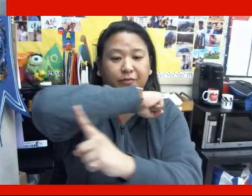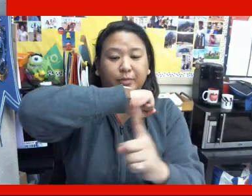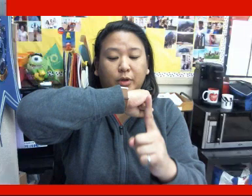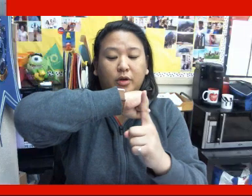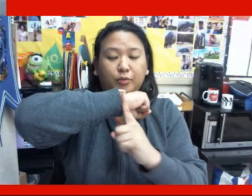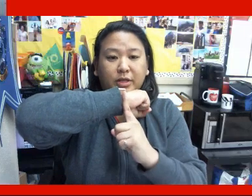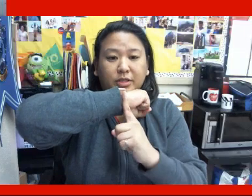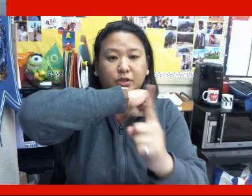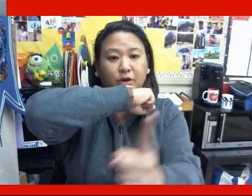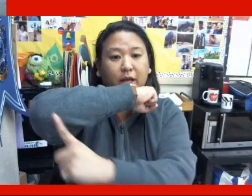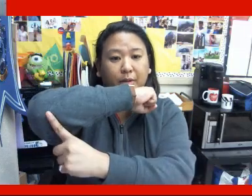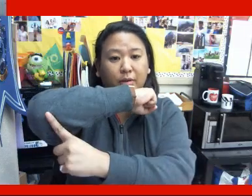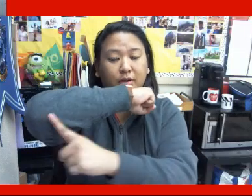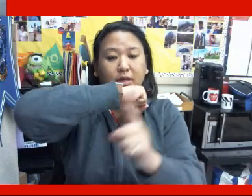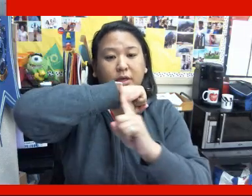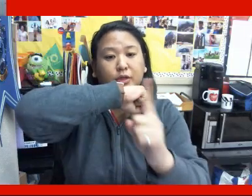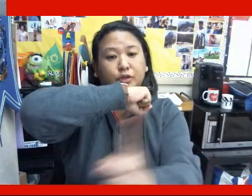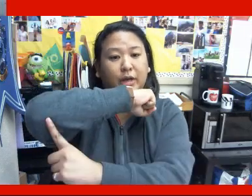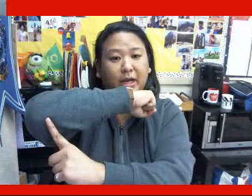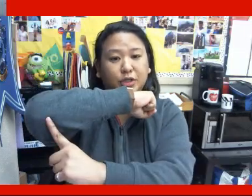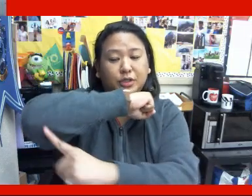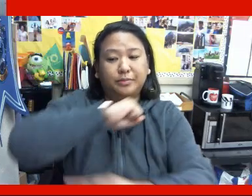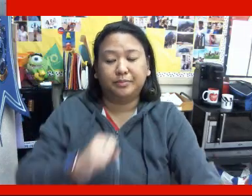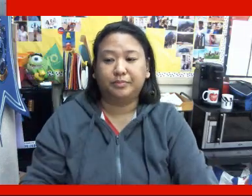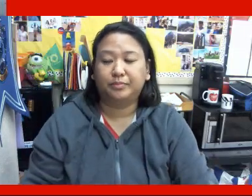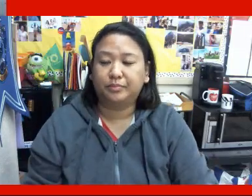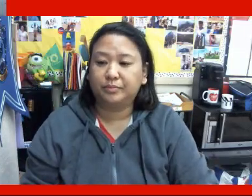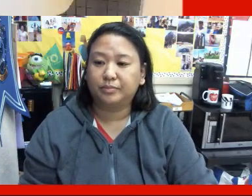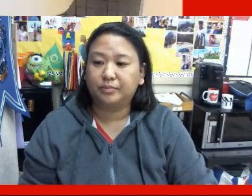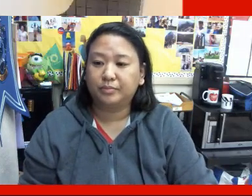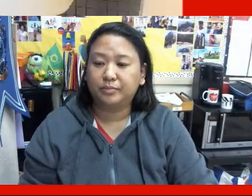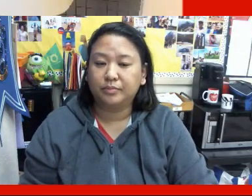Trash from your wrist to your elbow. Trash.